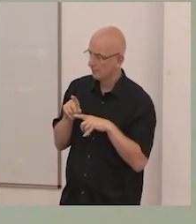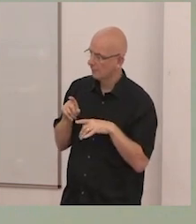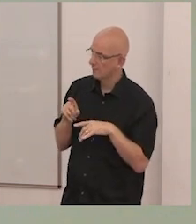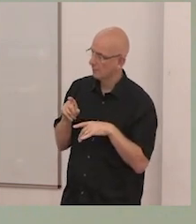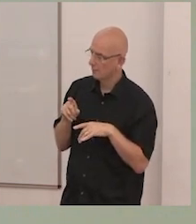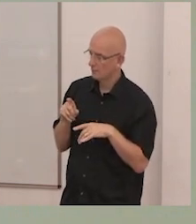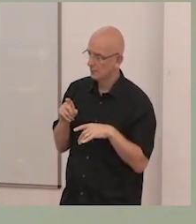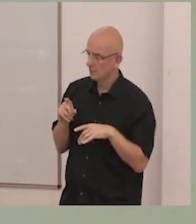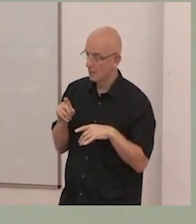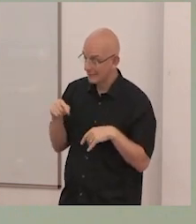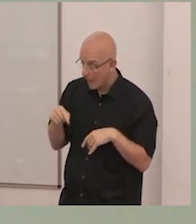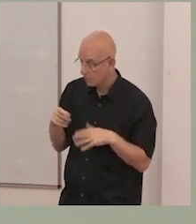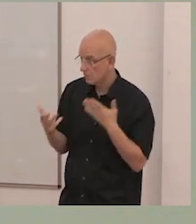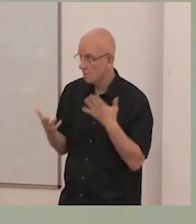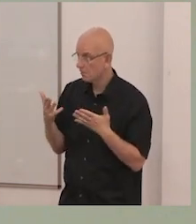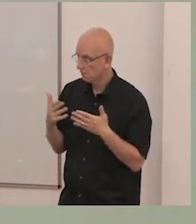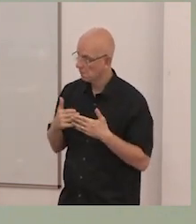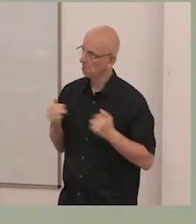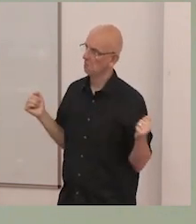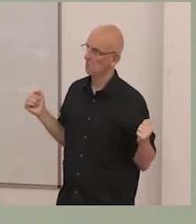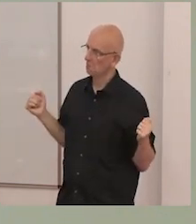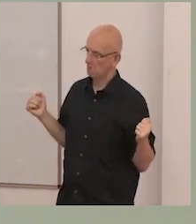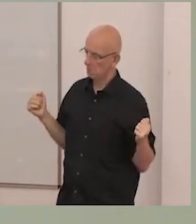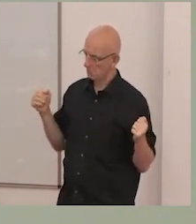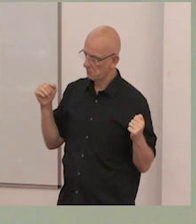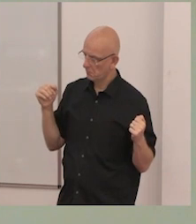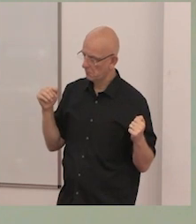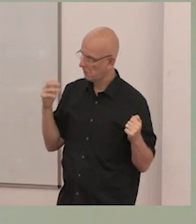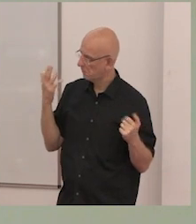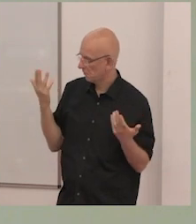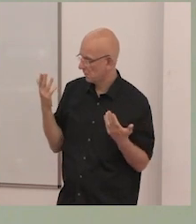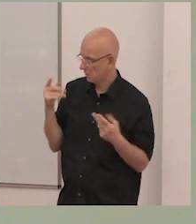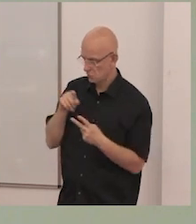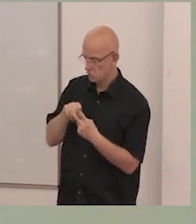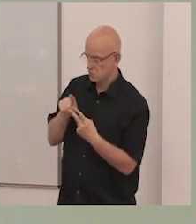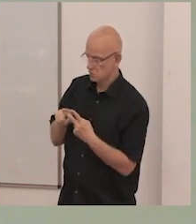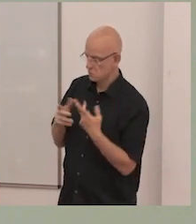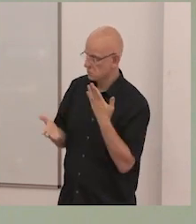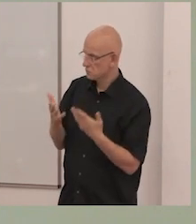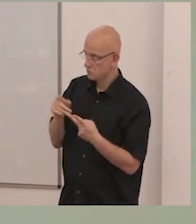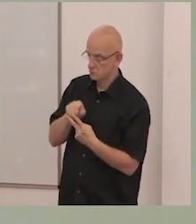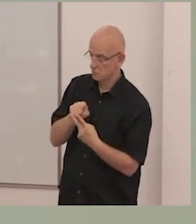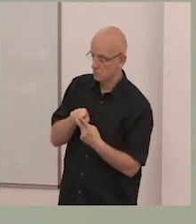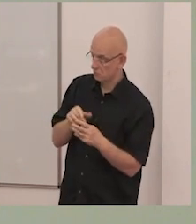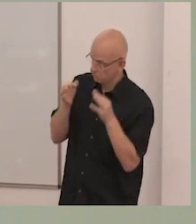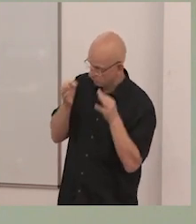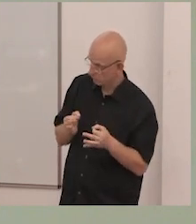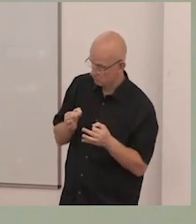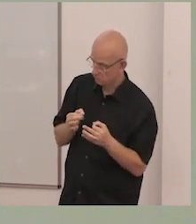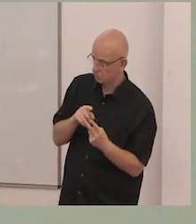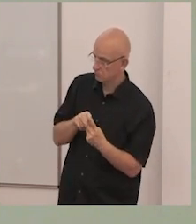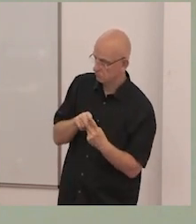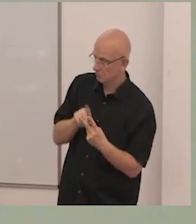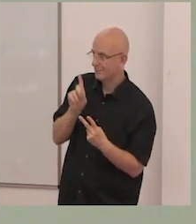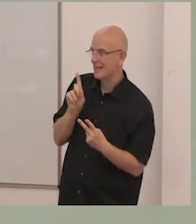good intentions but are harmful. This is a charity approach, and this is a